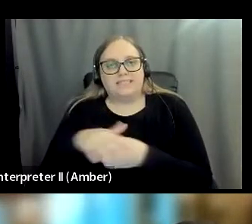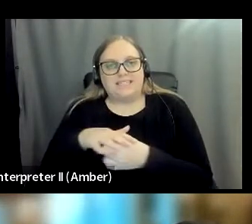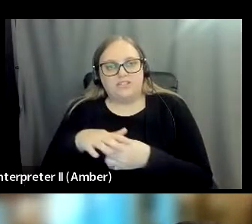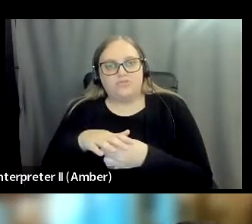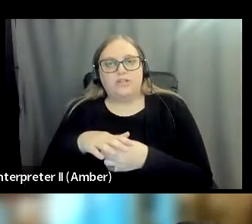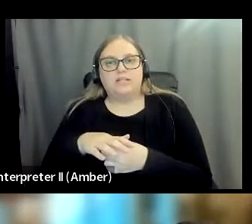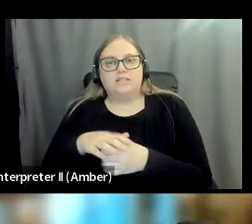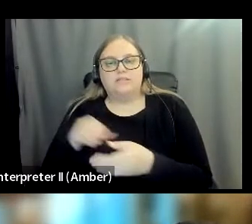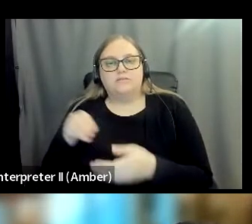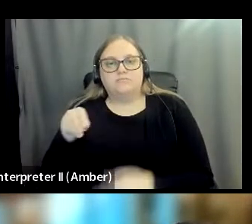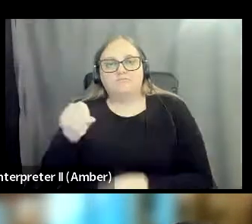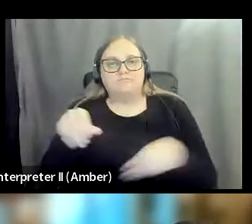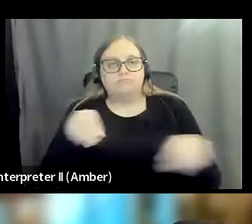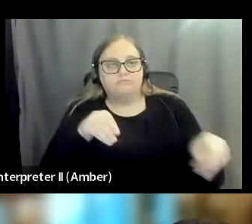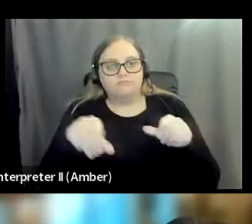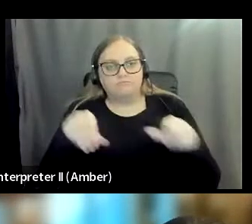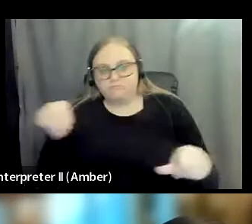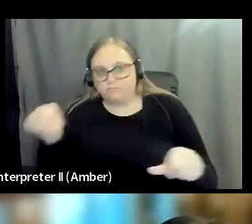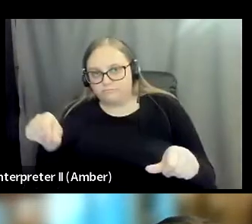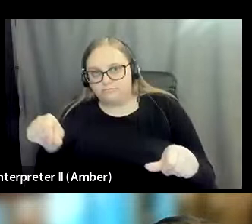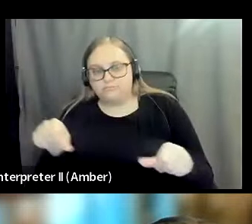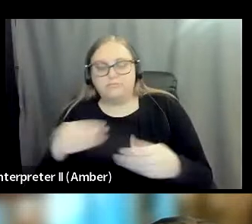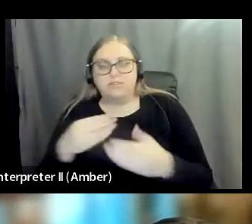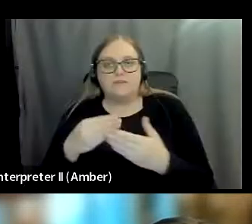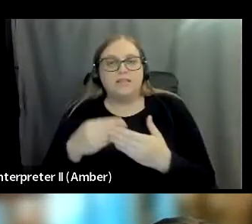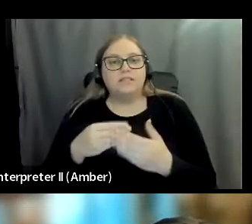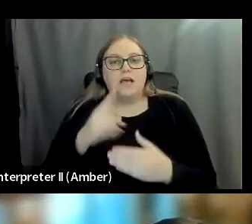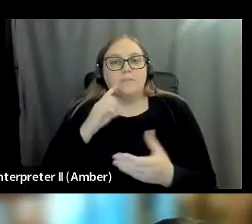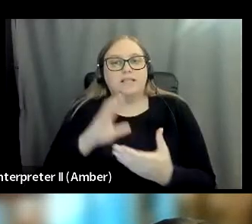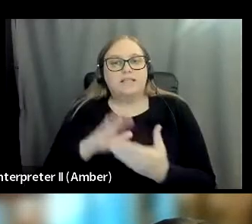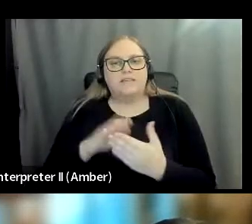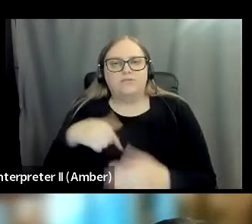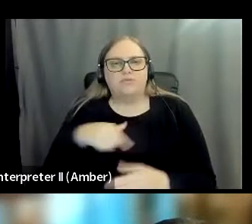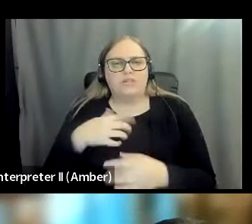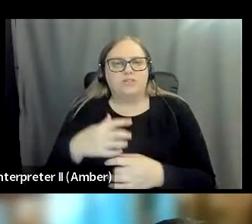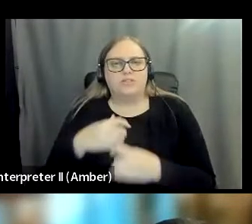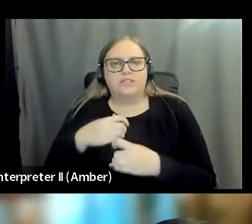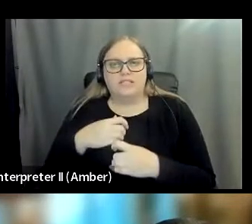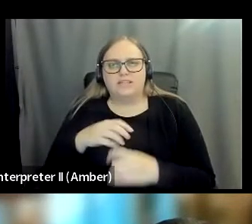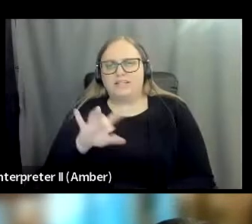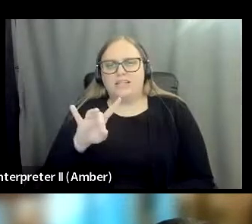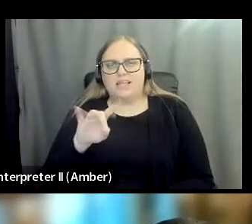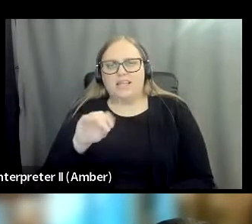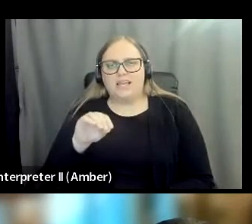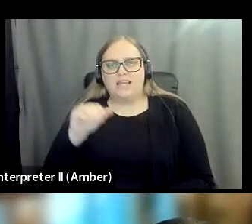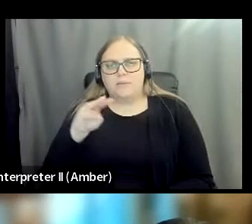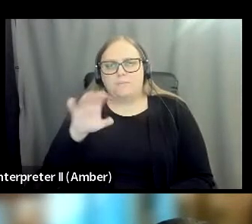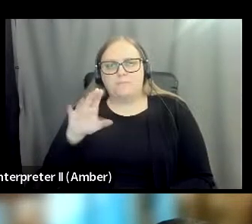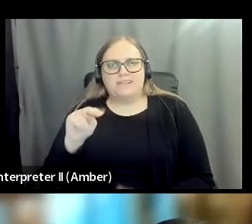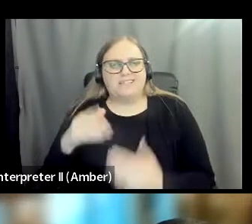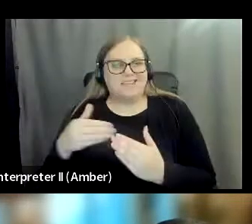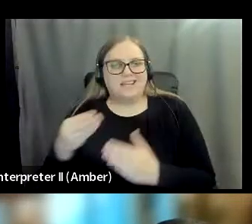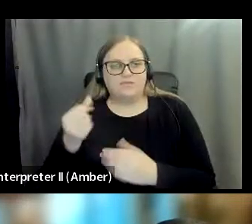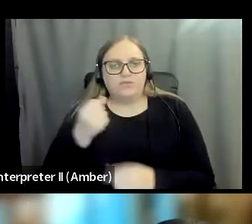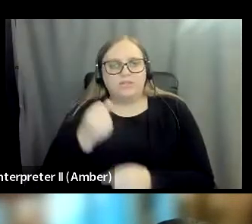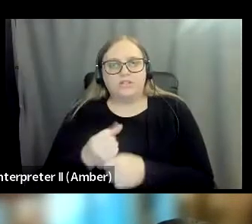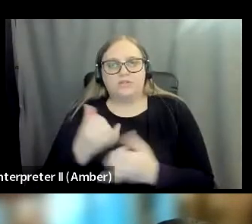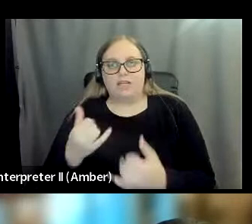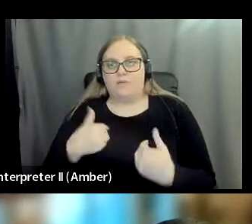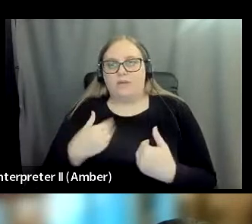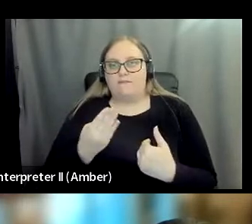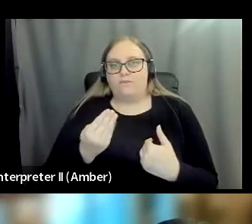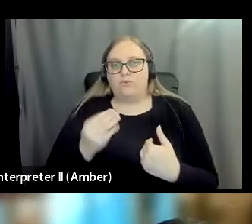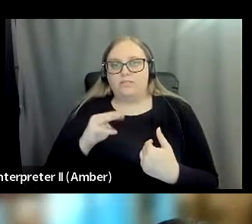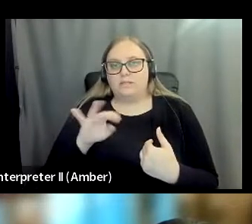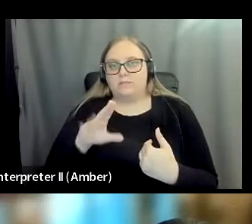to expend the funds, which I believe we'll be receiving upwards of 80 million over the next few years. We currently have 14 million